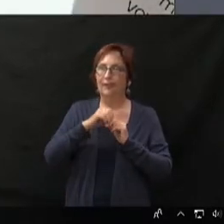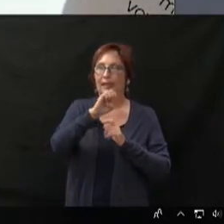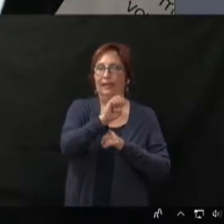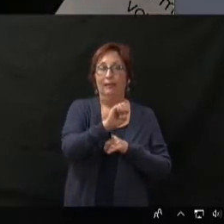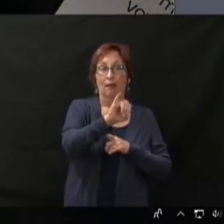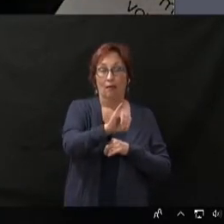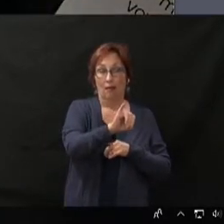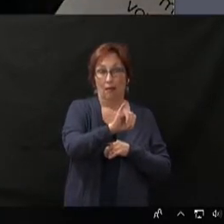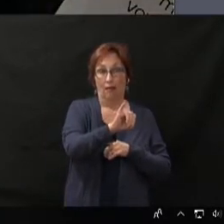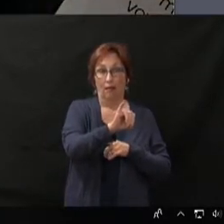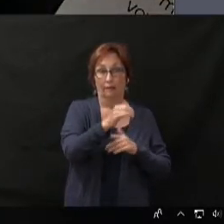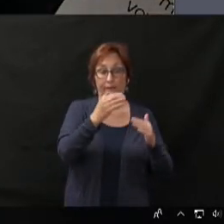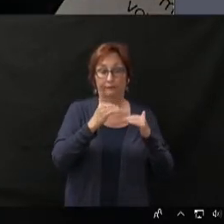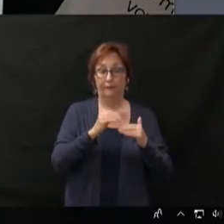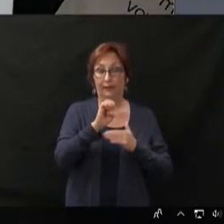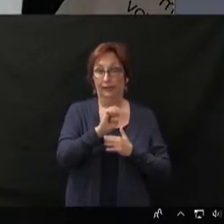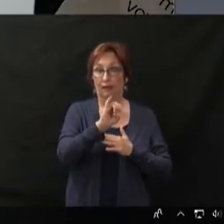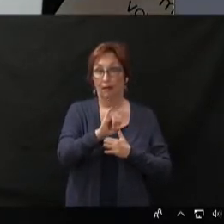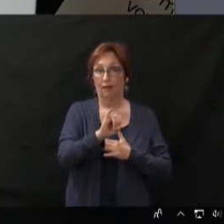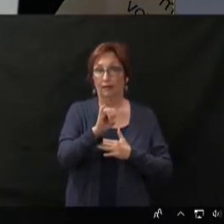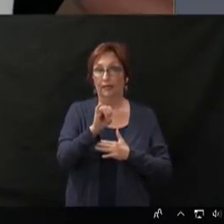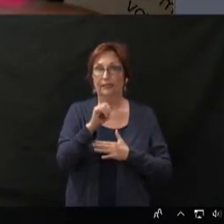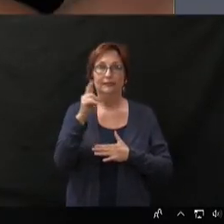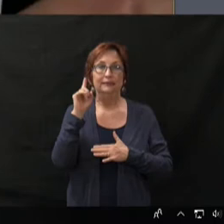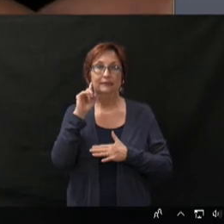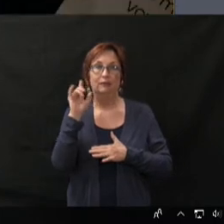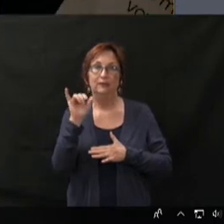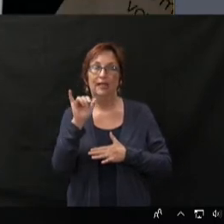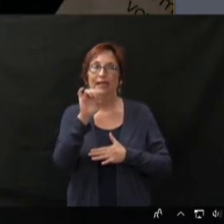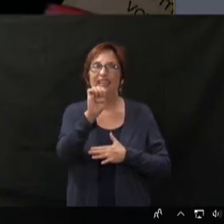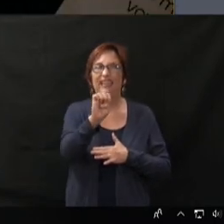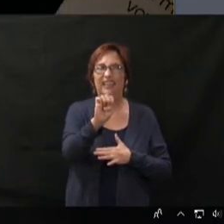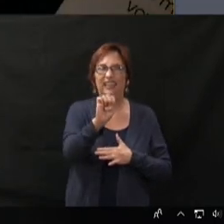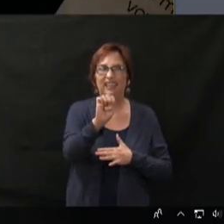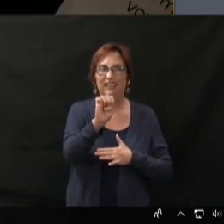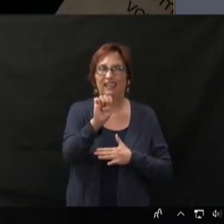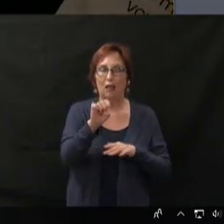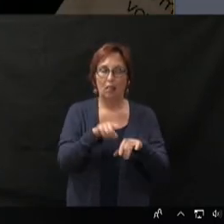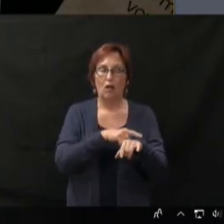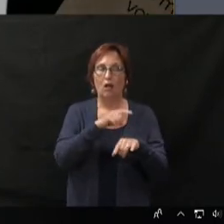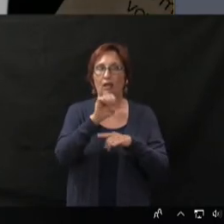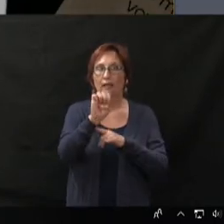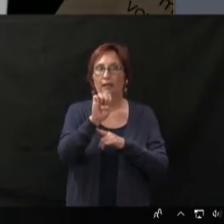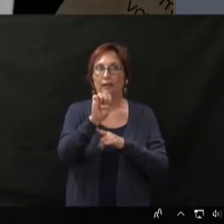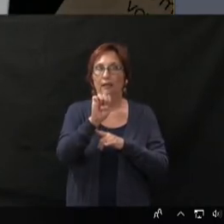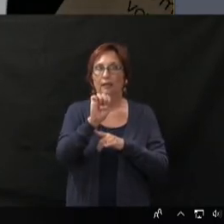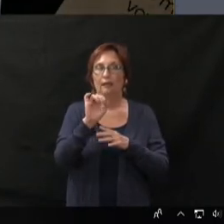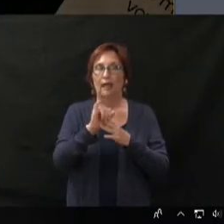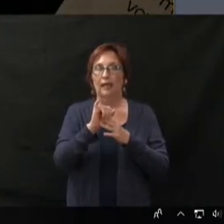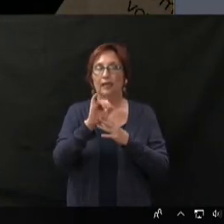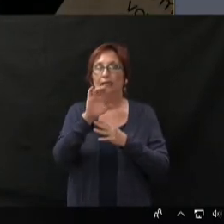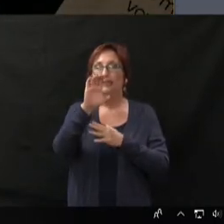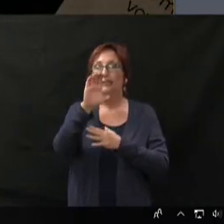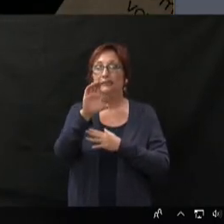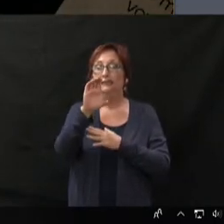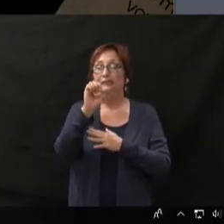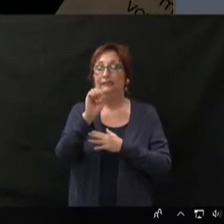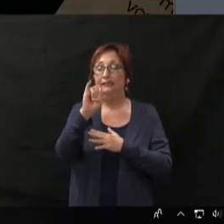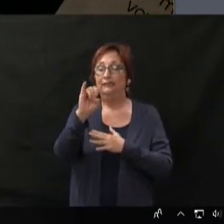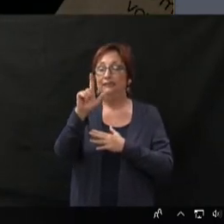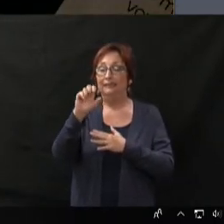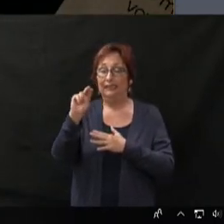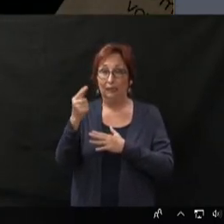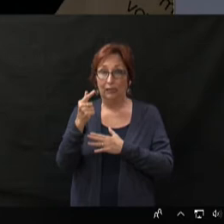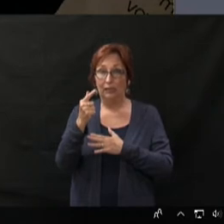EI says E, as in ceiling, or A, as in reindeer. E and